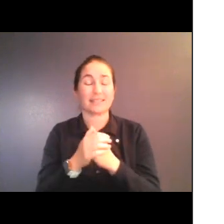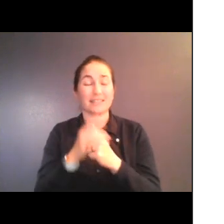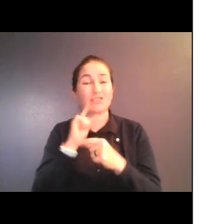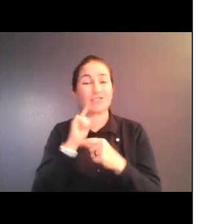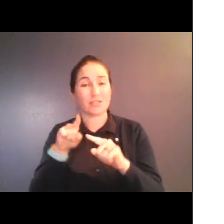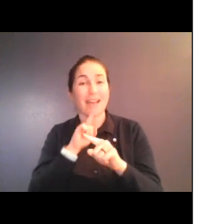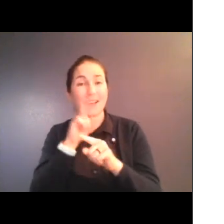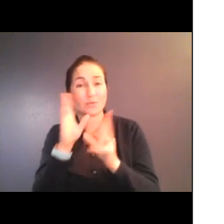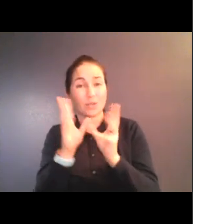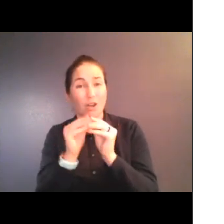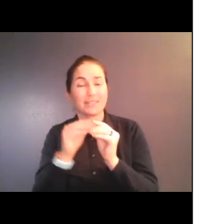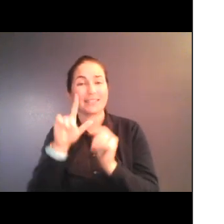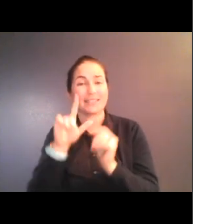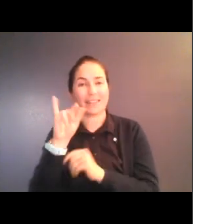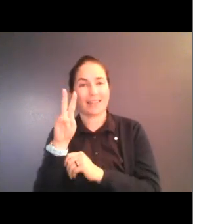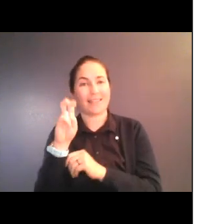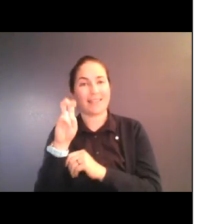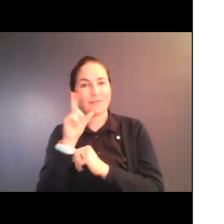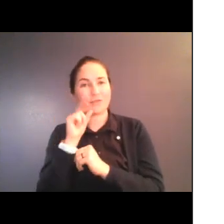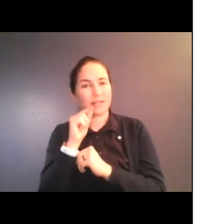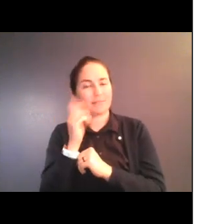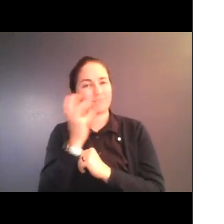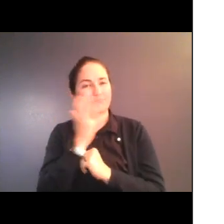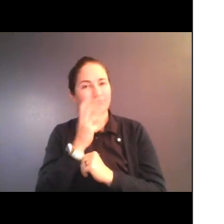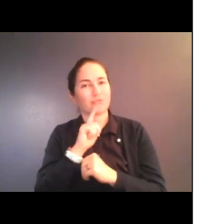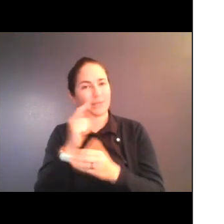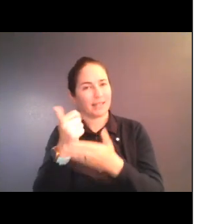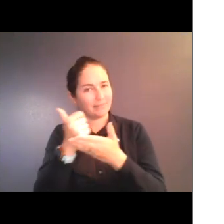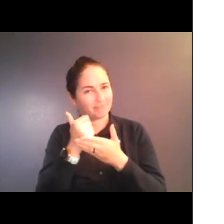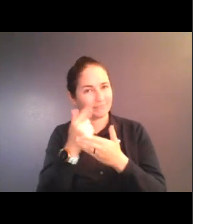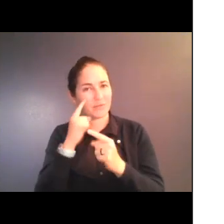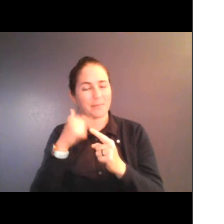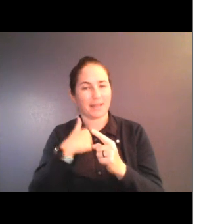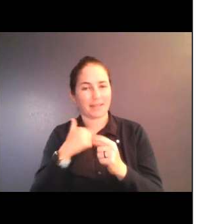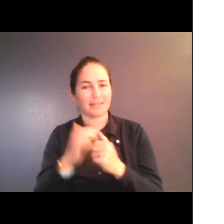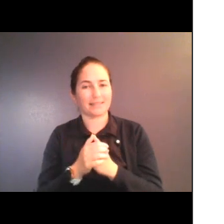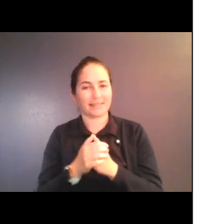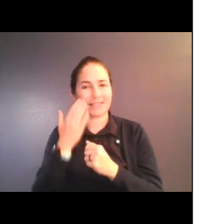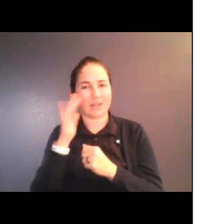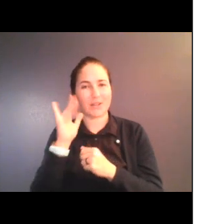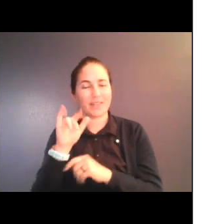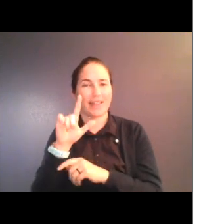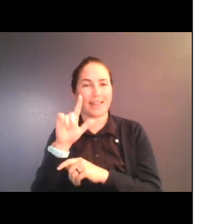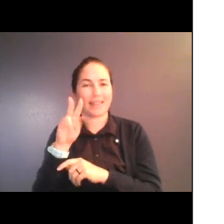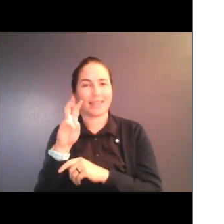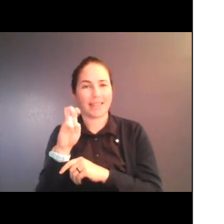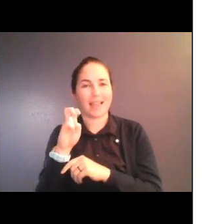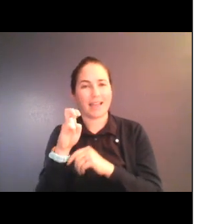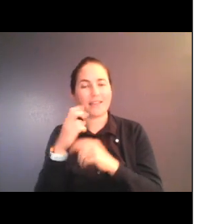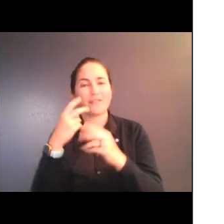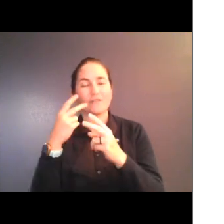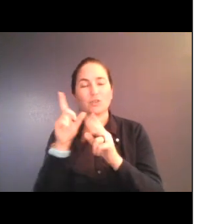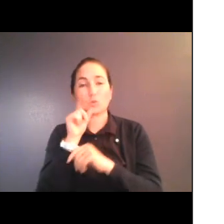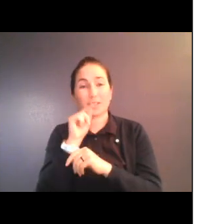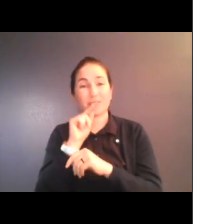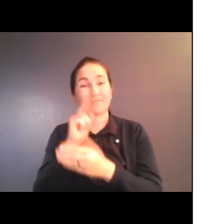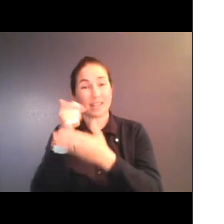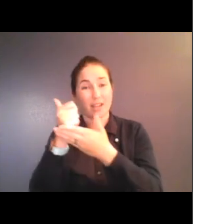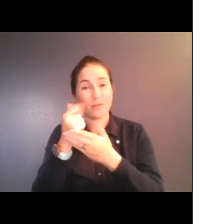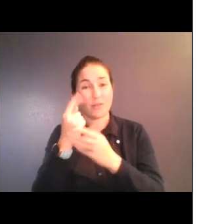live tweeting trend is a lifesaver for me. So there's another, the live tweeting sessions is also really helpful